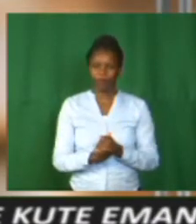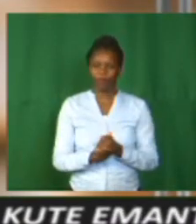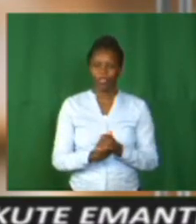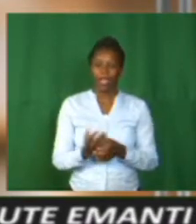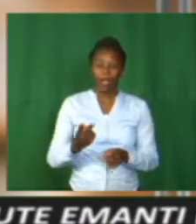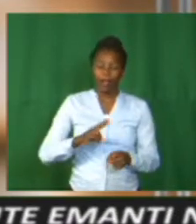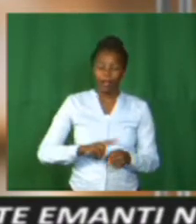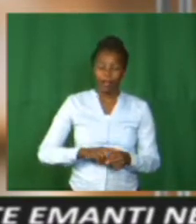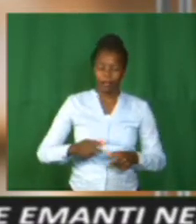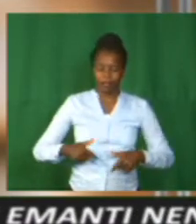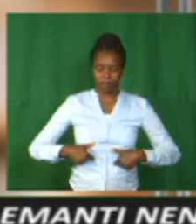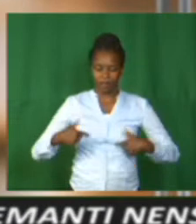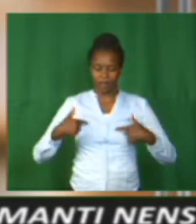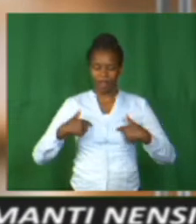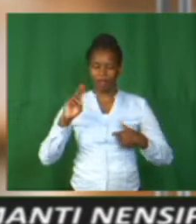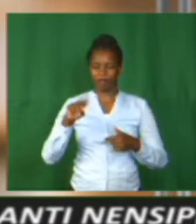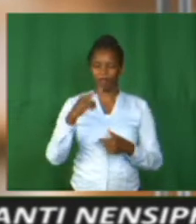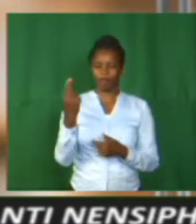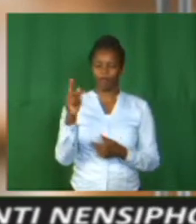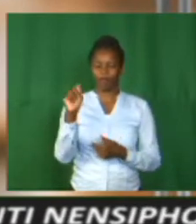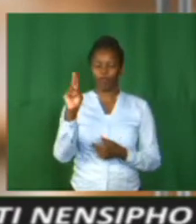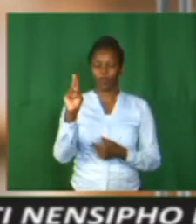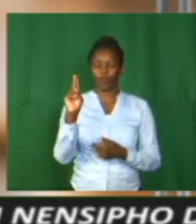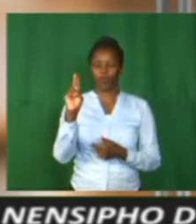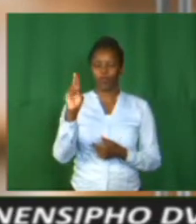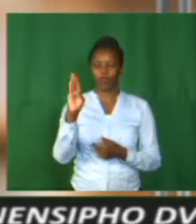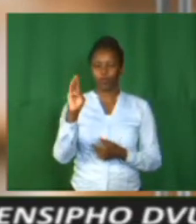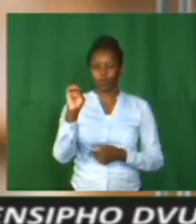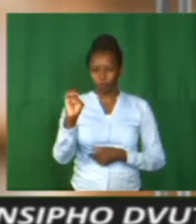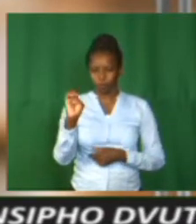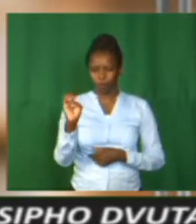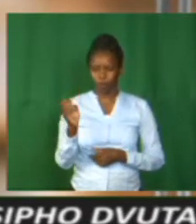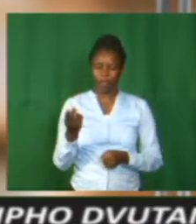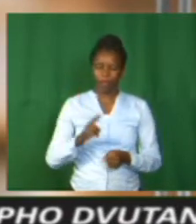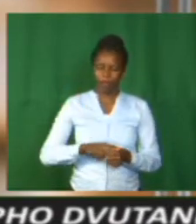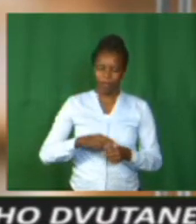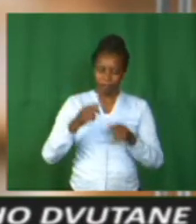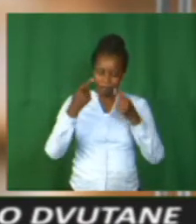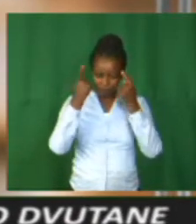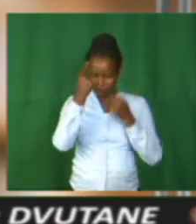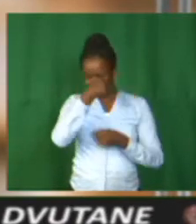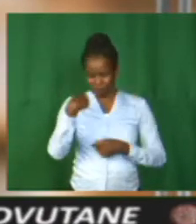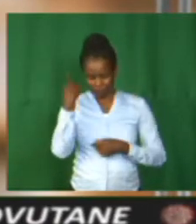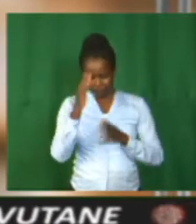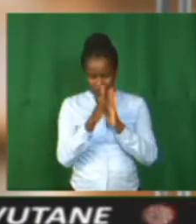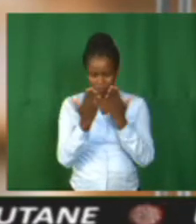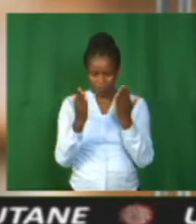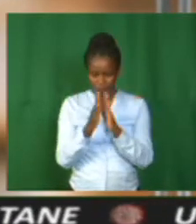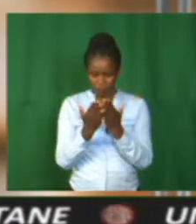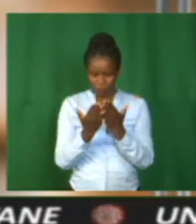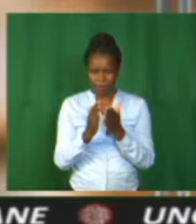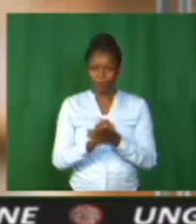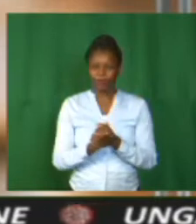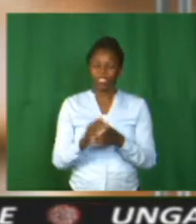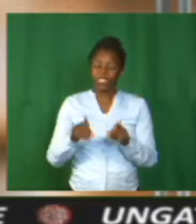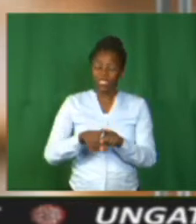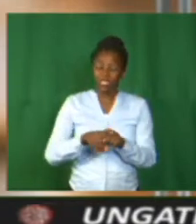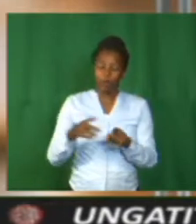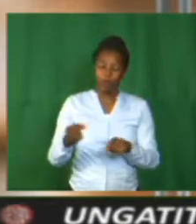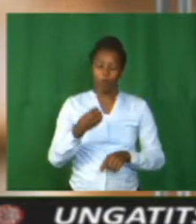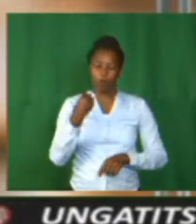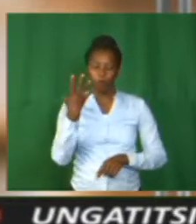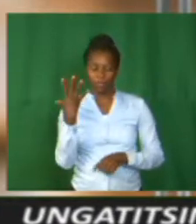are live on YouTube and on Facebook, and feel free to ask any questions using those platforms and our WhatsApp